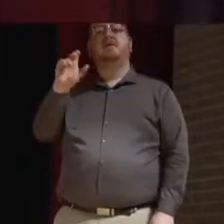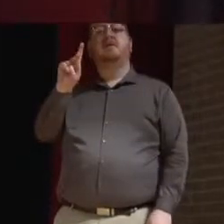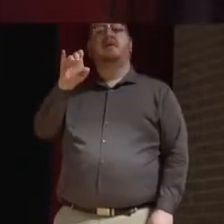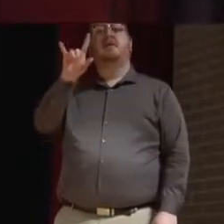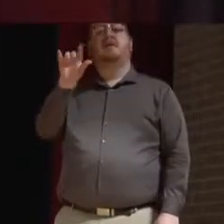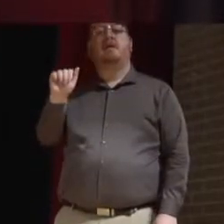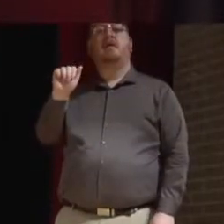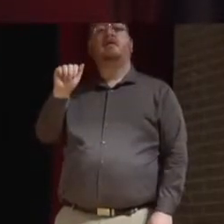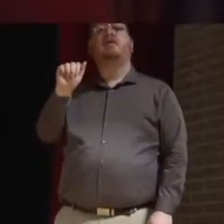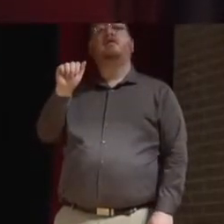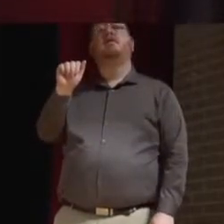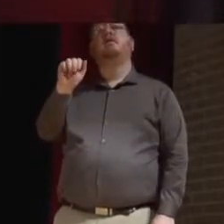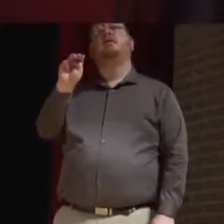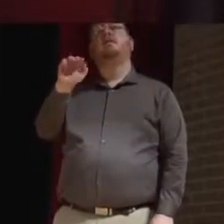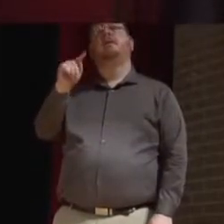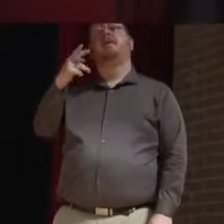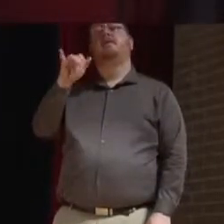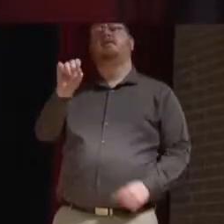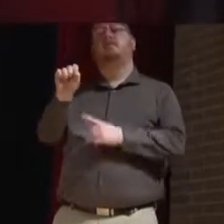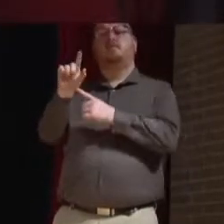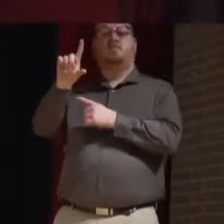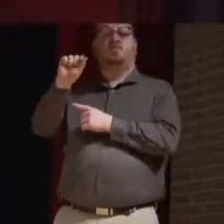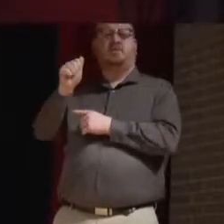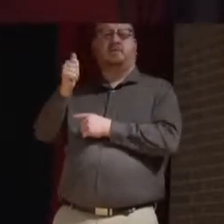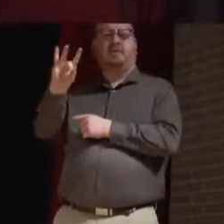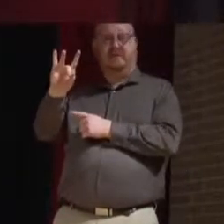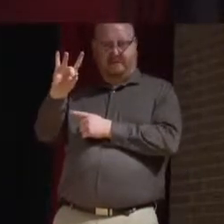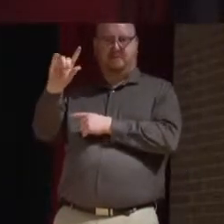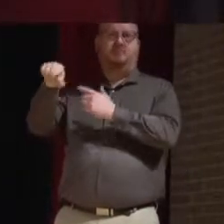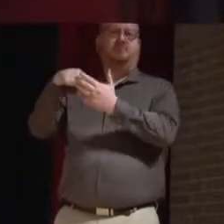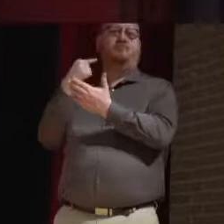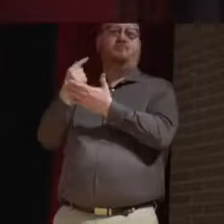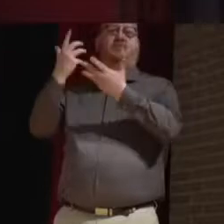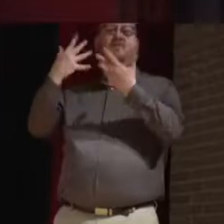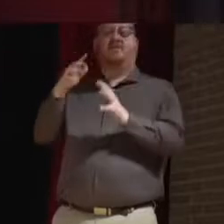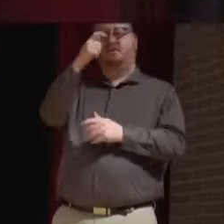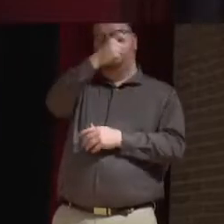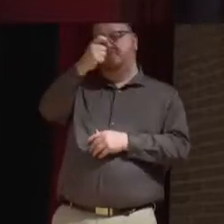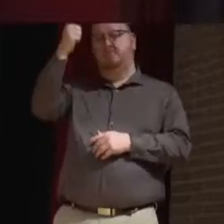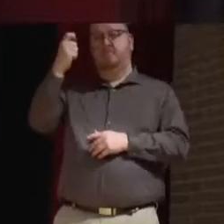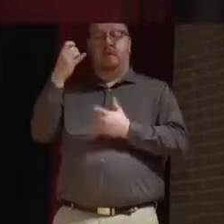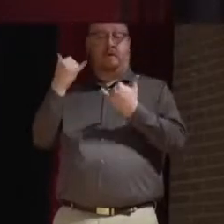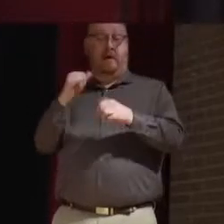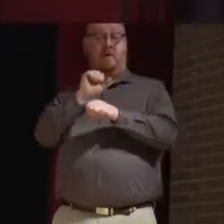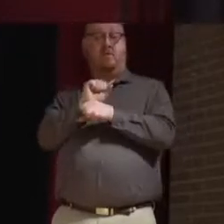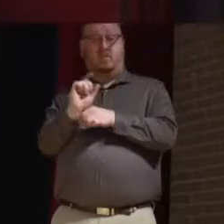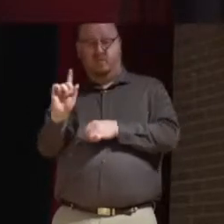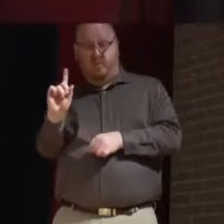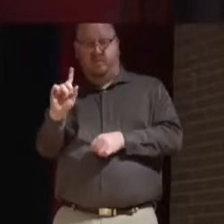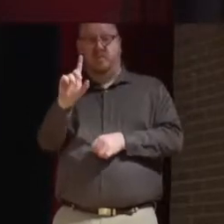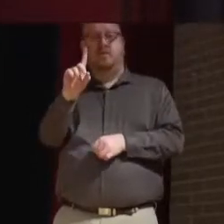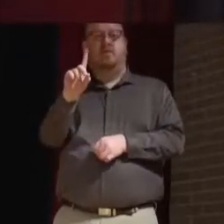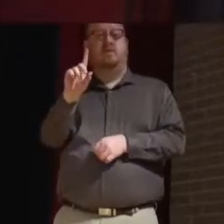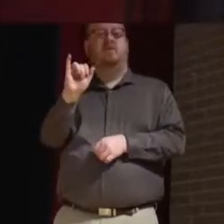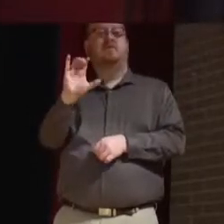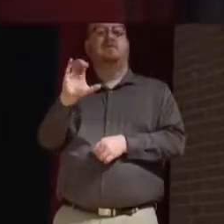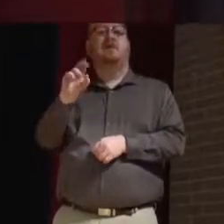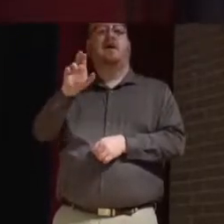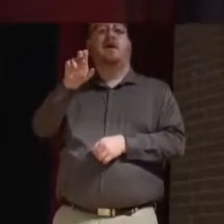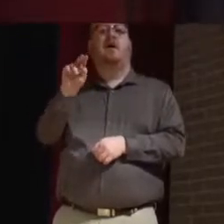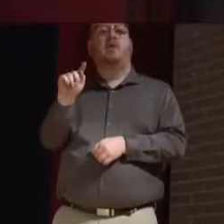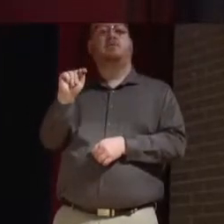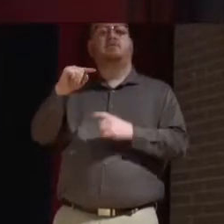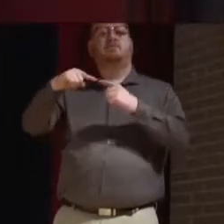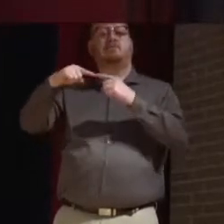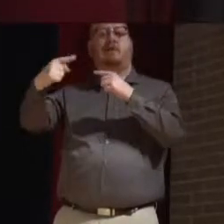School in 2018. And Michaela is currently employed at Discount Tire. And we're going to ask Michaela a few questions.